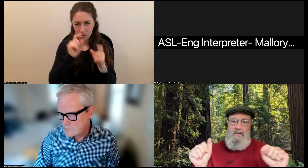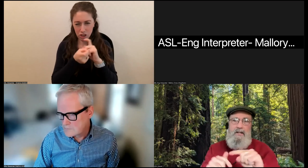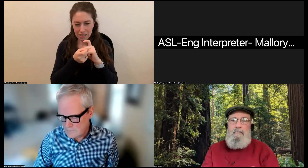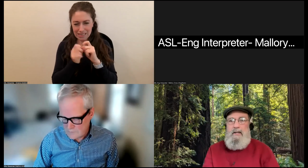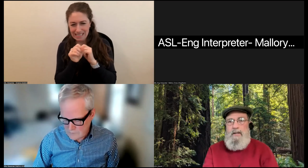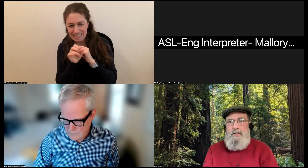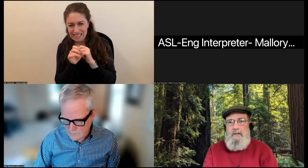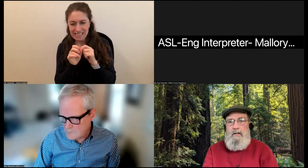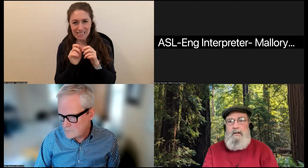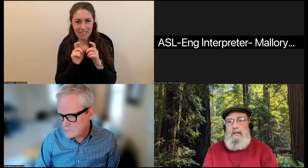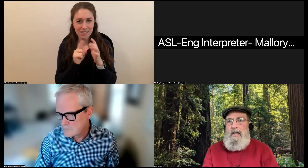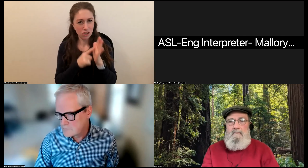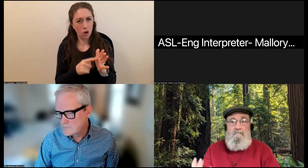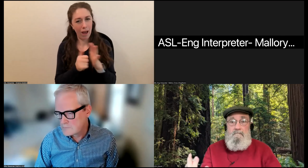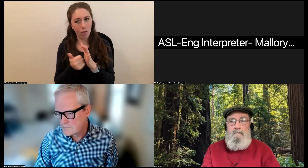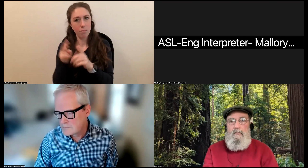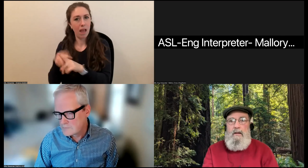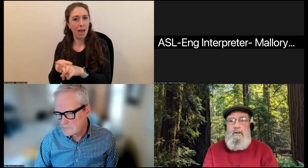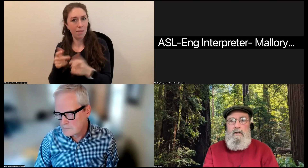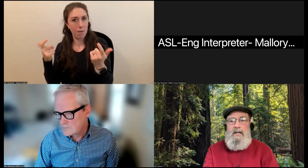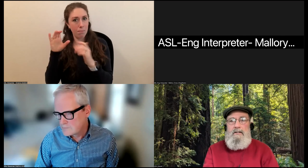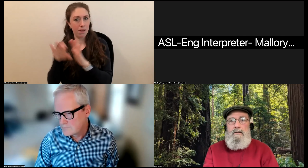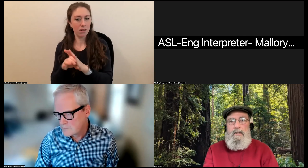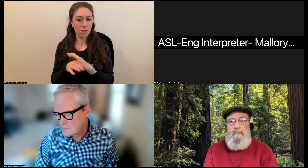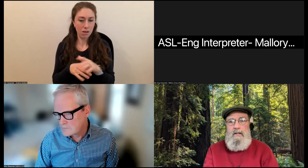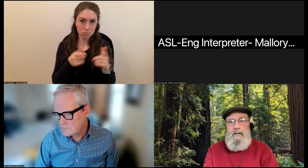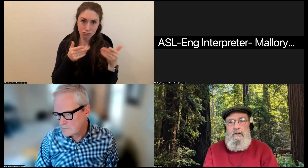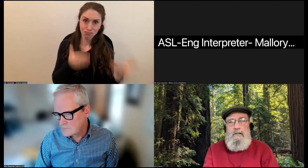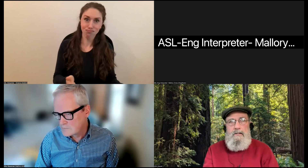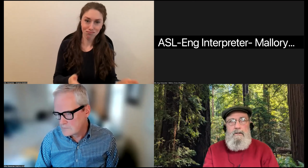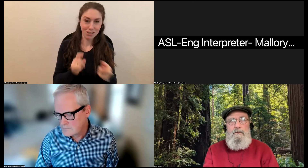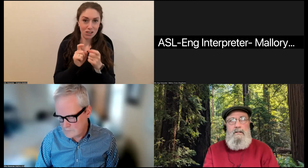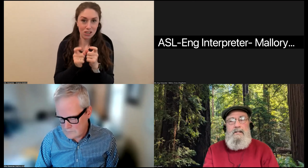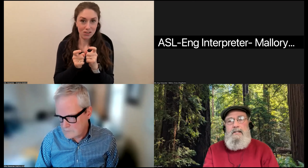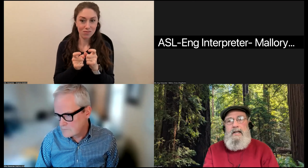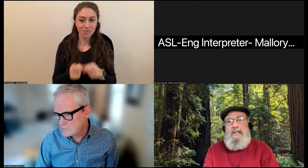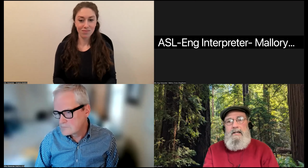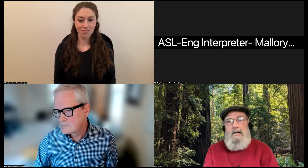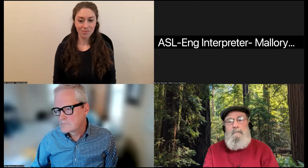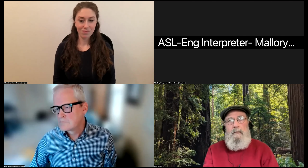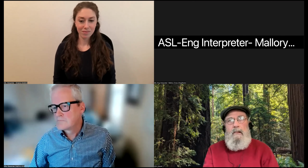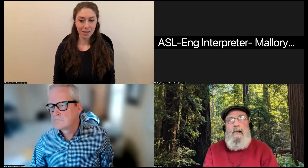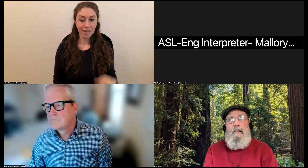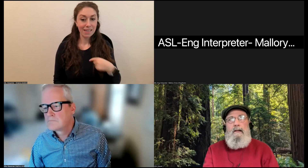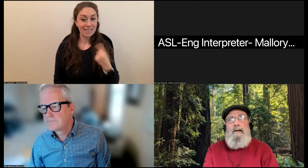how it fit into the big picture, and they would go ahead and do it. So since that